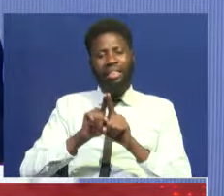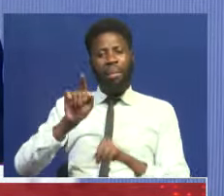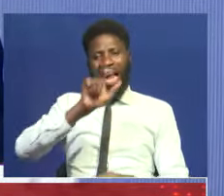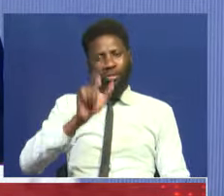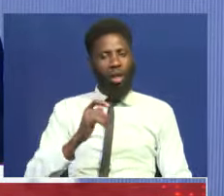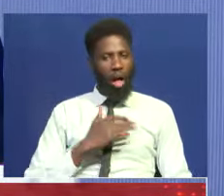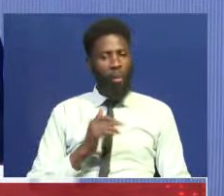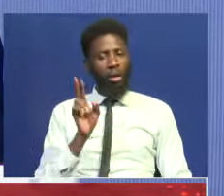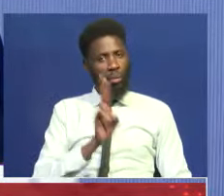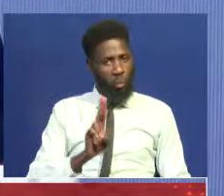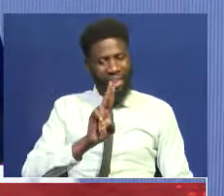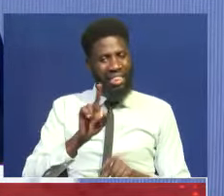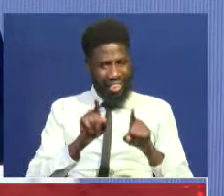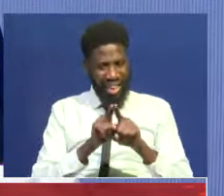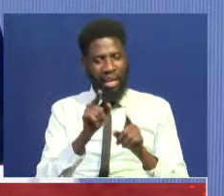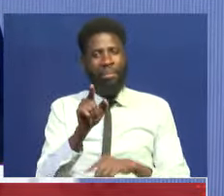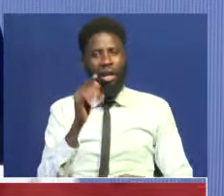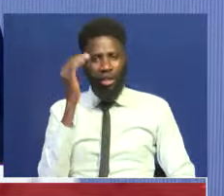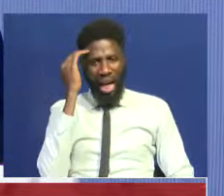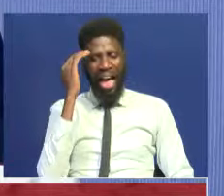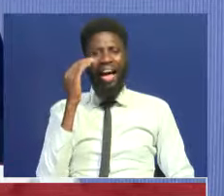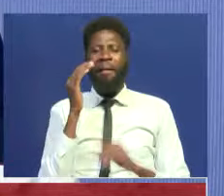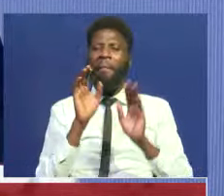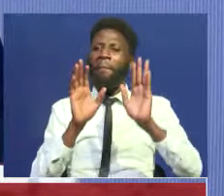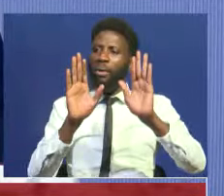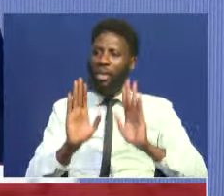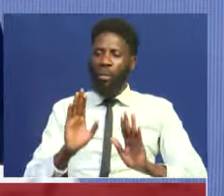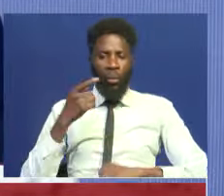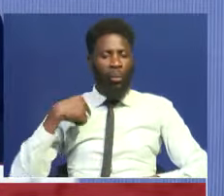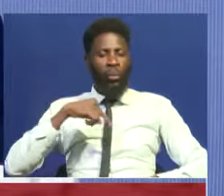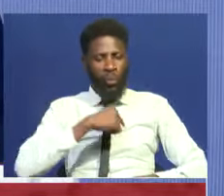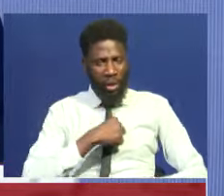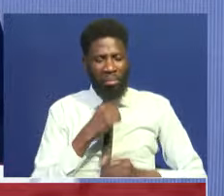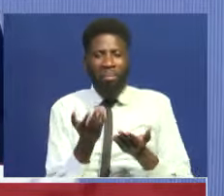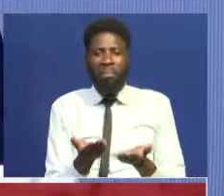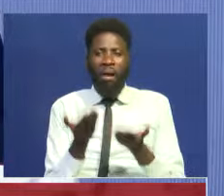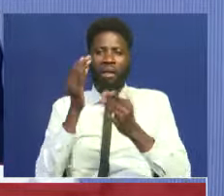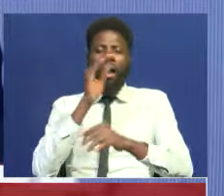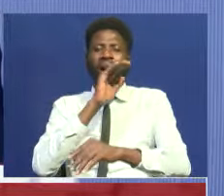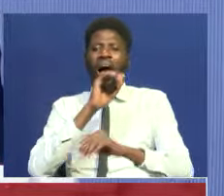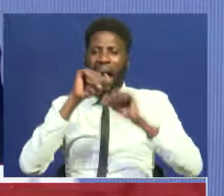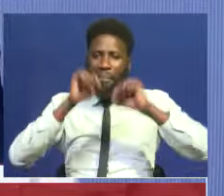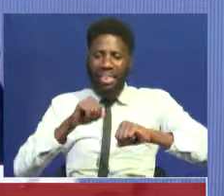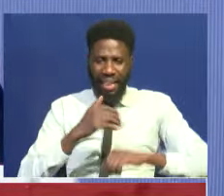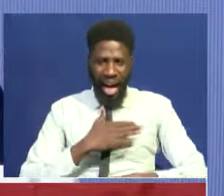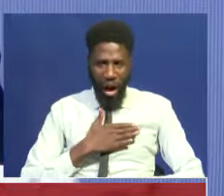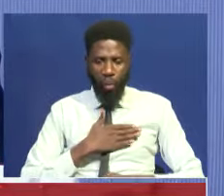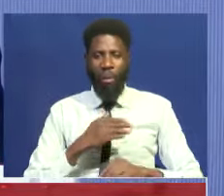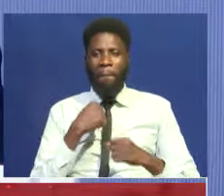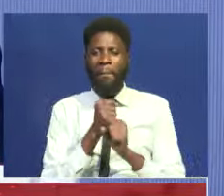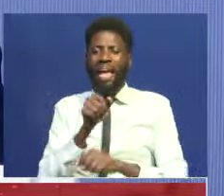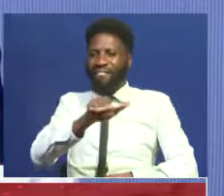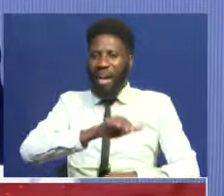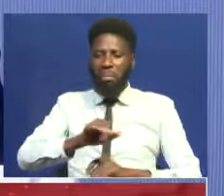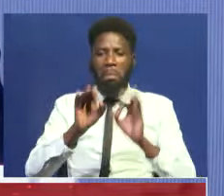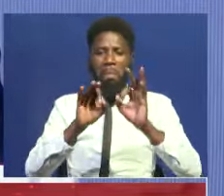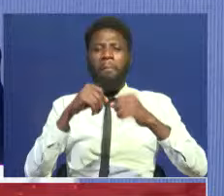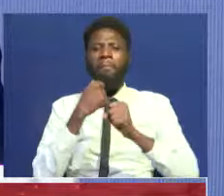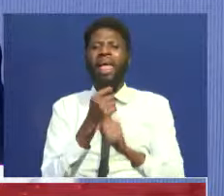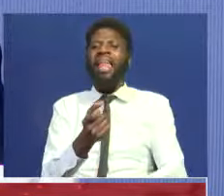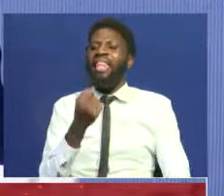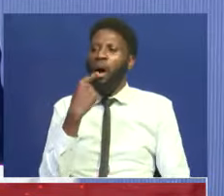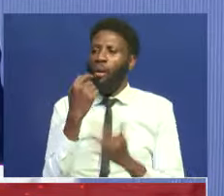us building the capabilities and the necessary environment for us to produce pharmaceutical